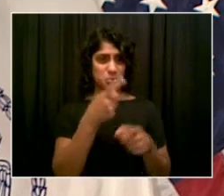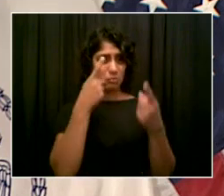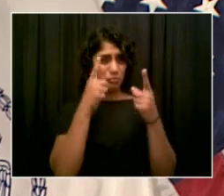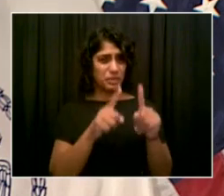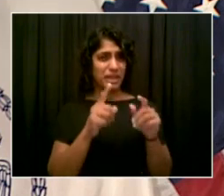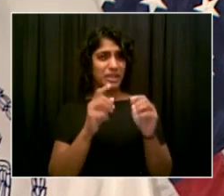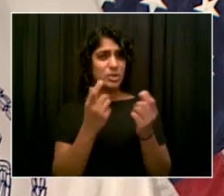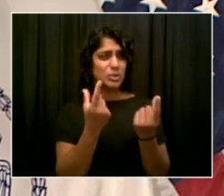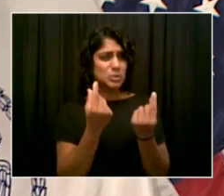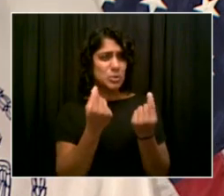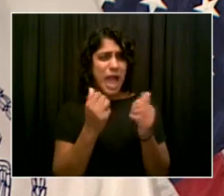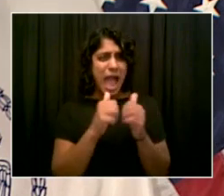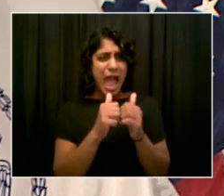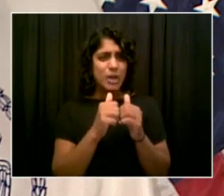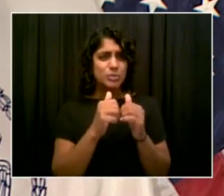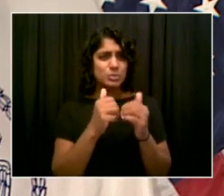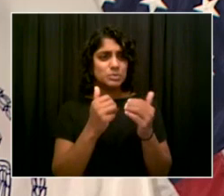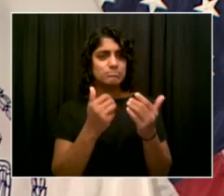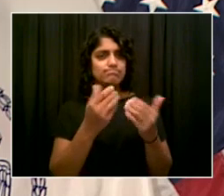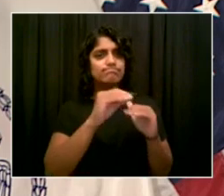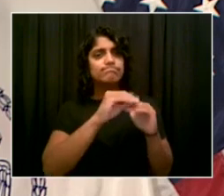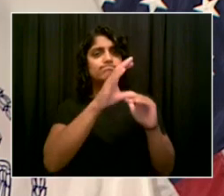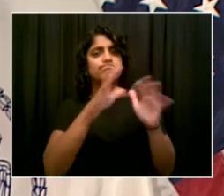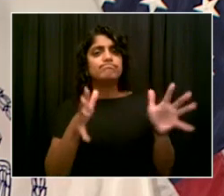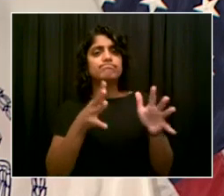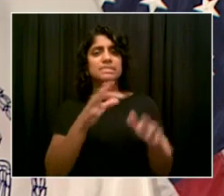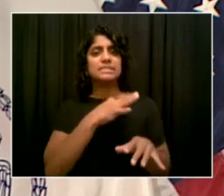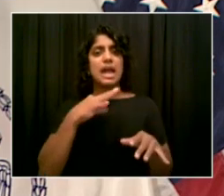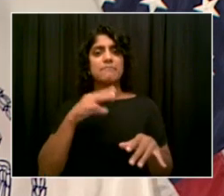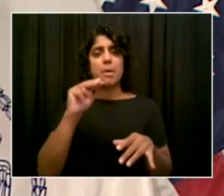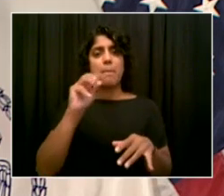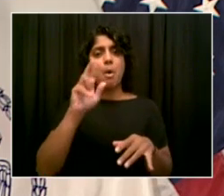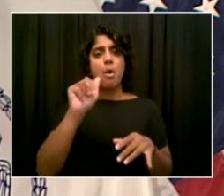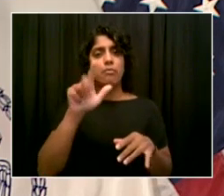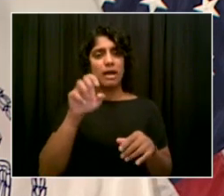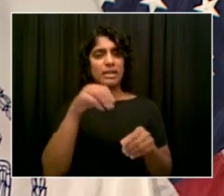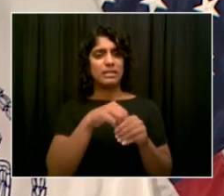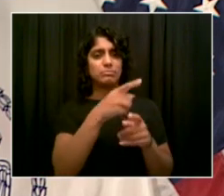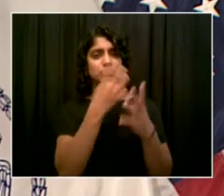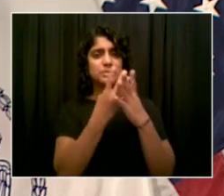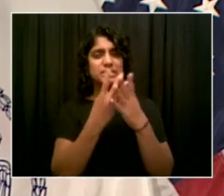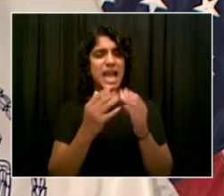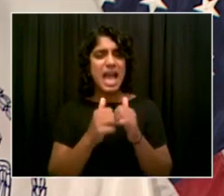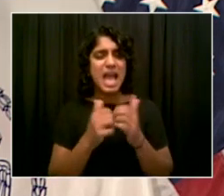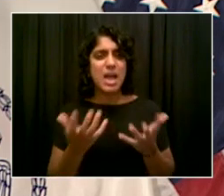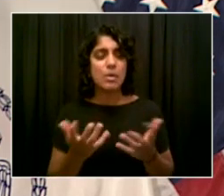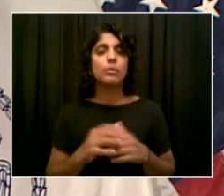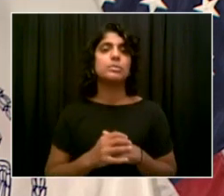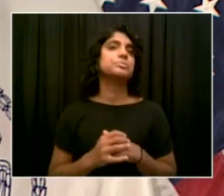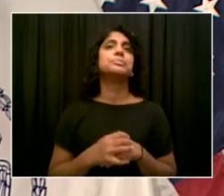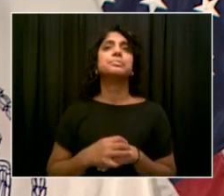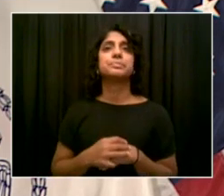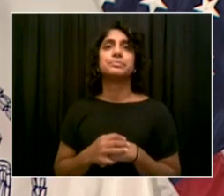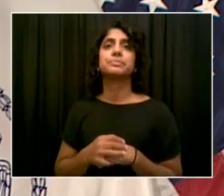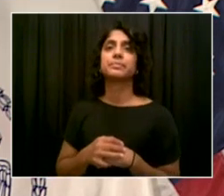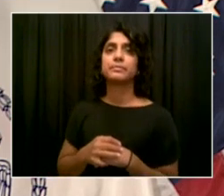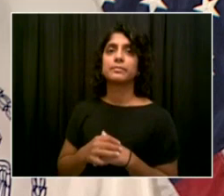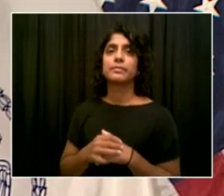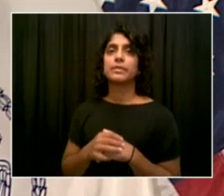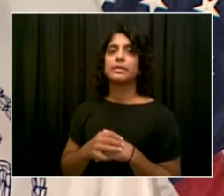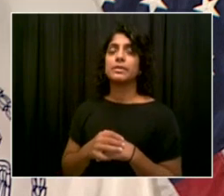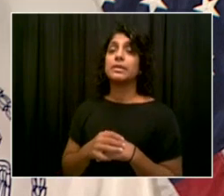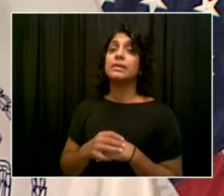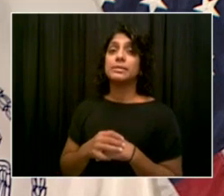time for the correction department. And we've really tried to address a number of the concerns that officers